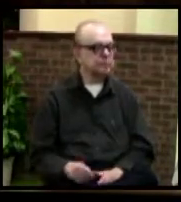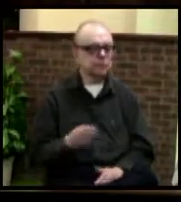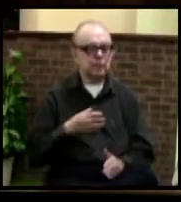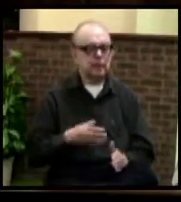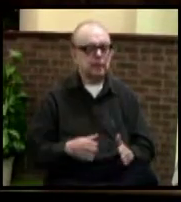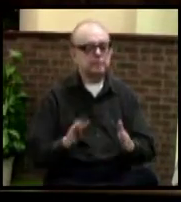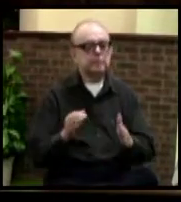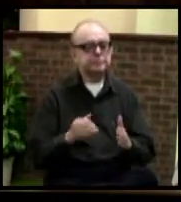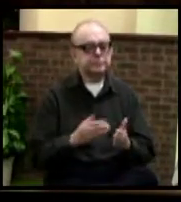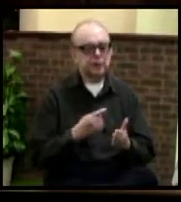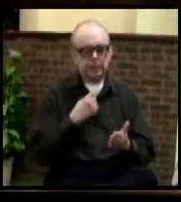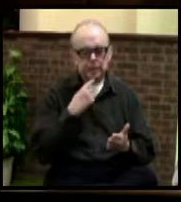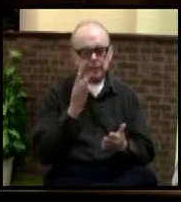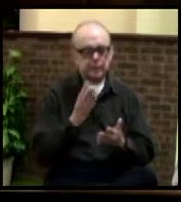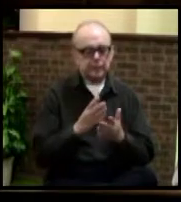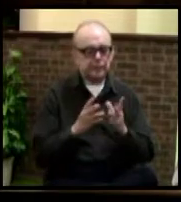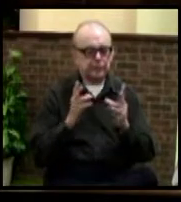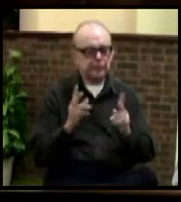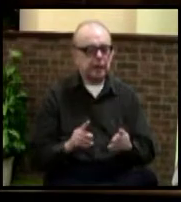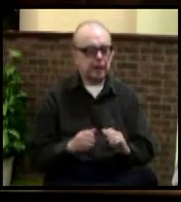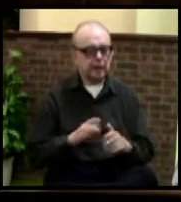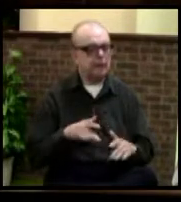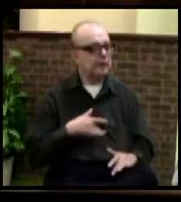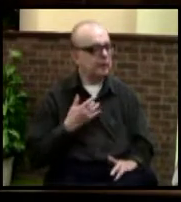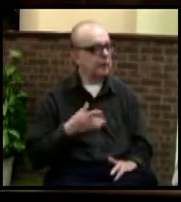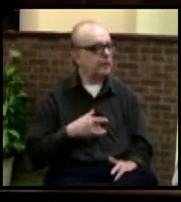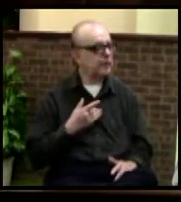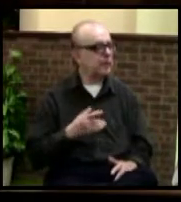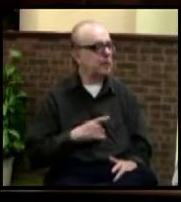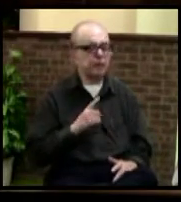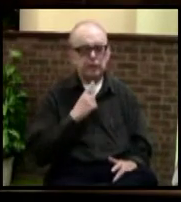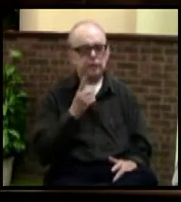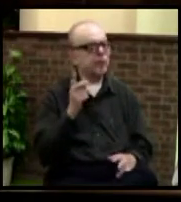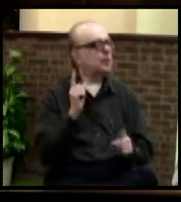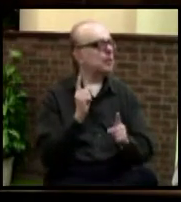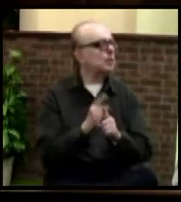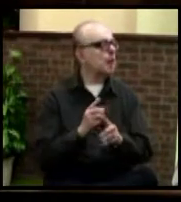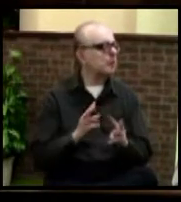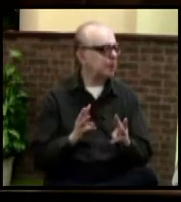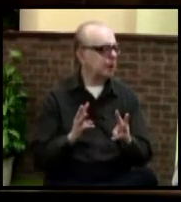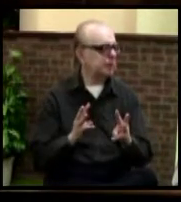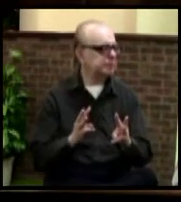There is a way to say something to somebody about how you feel the right way.